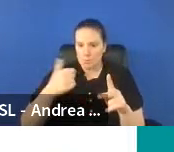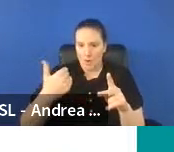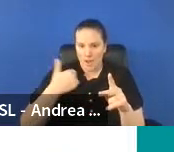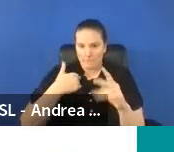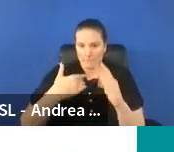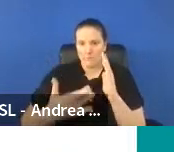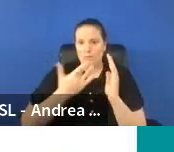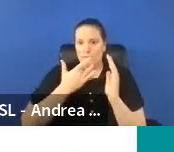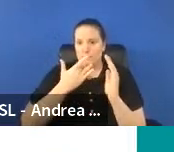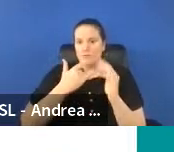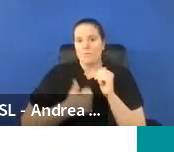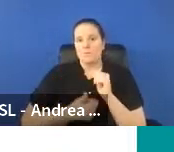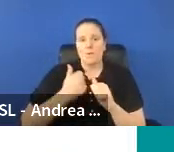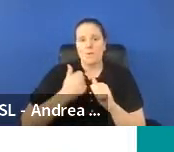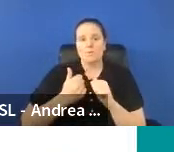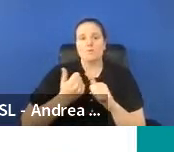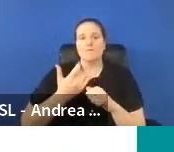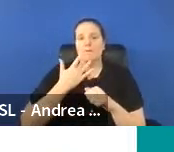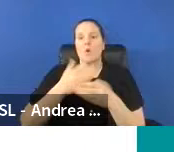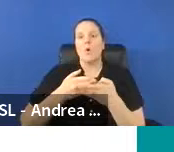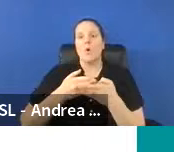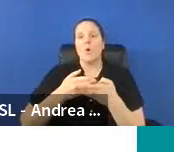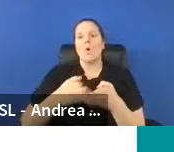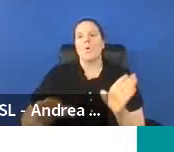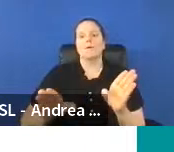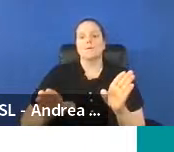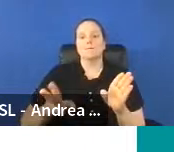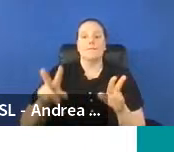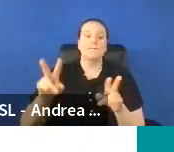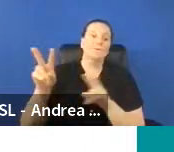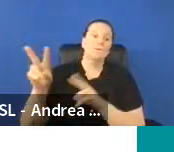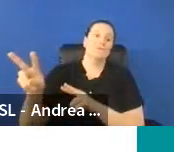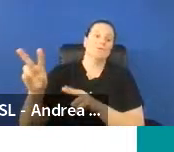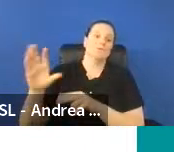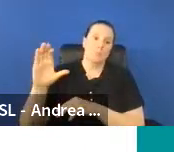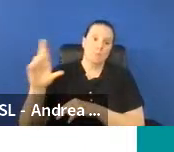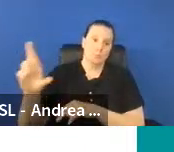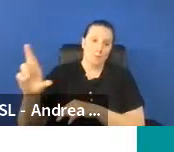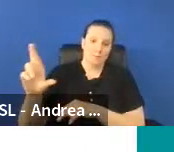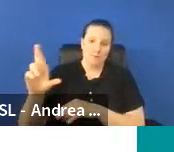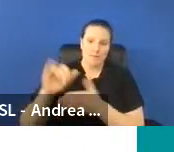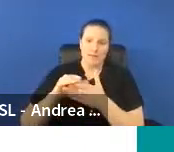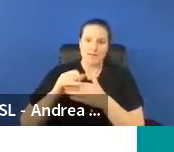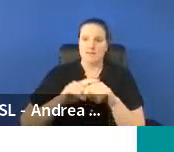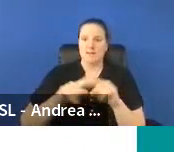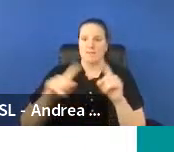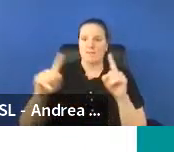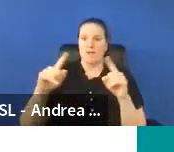most favored an open path with views of the Columbia River that is at a different level